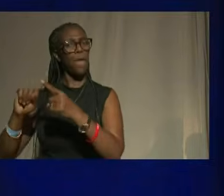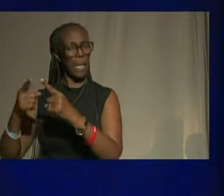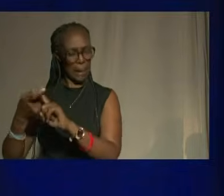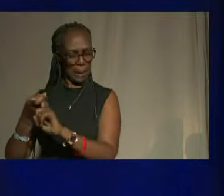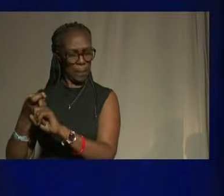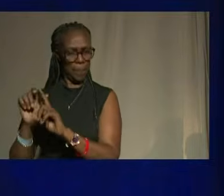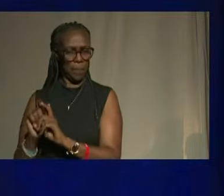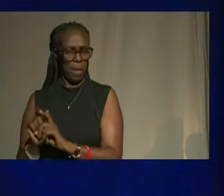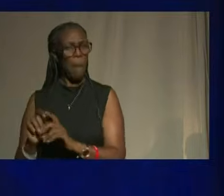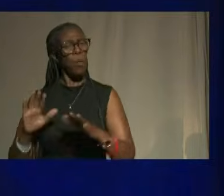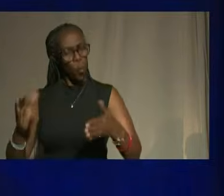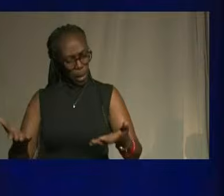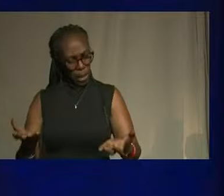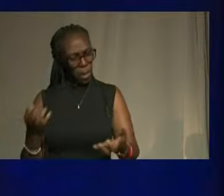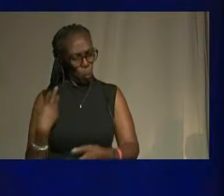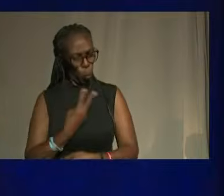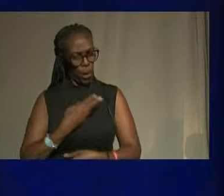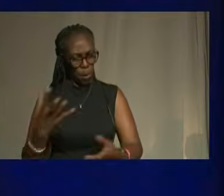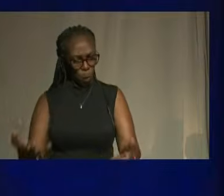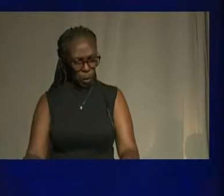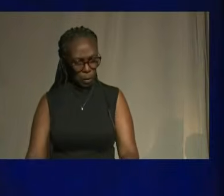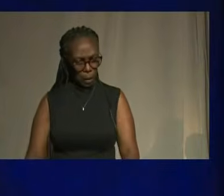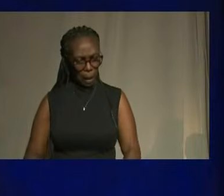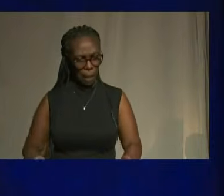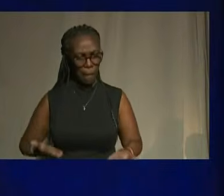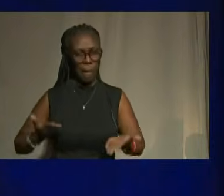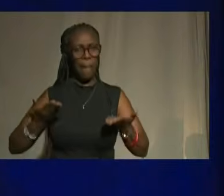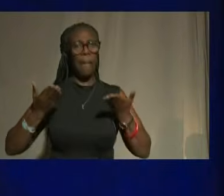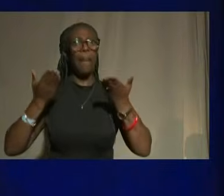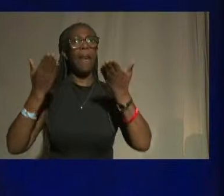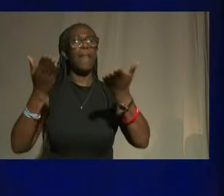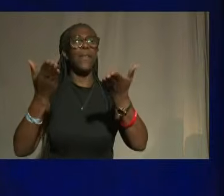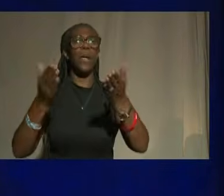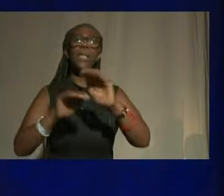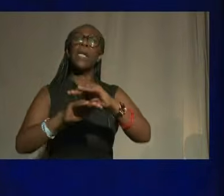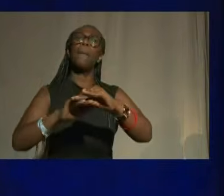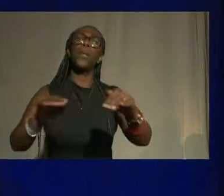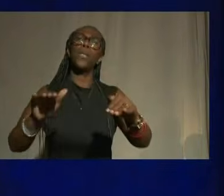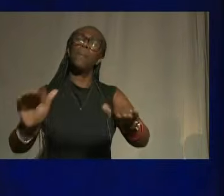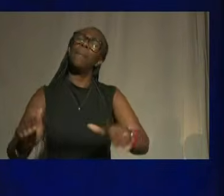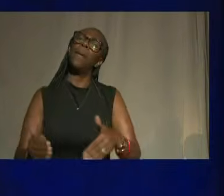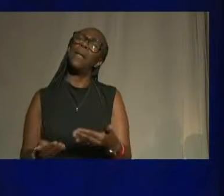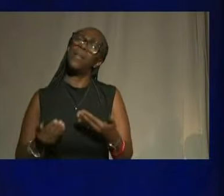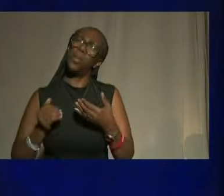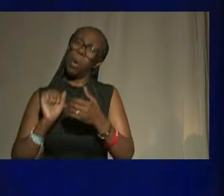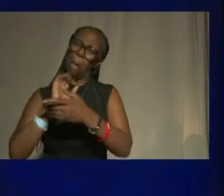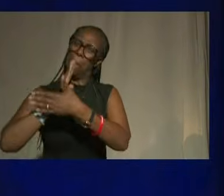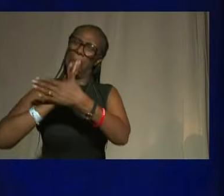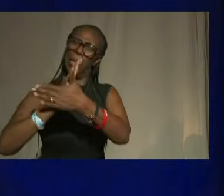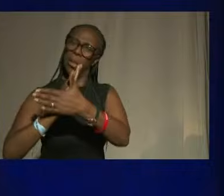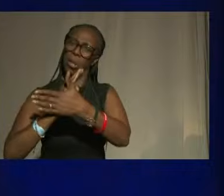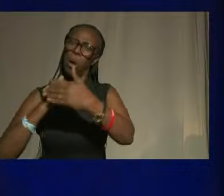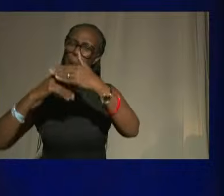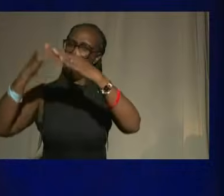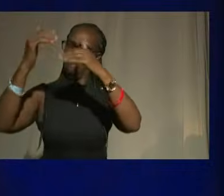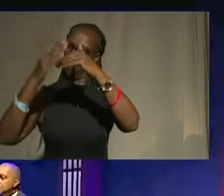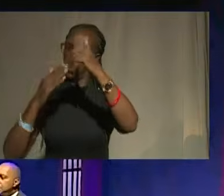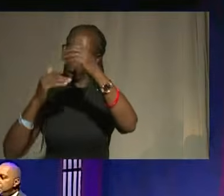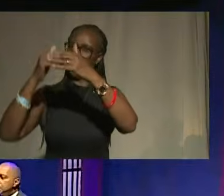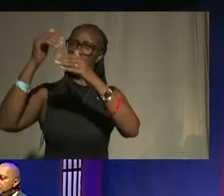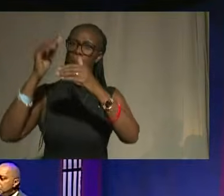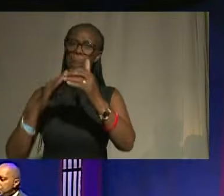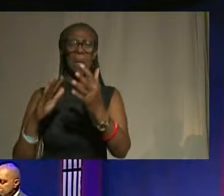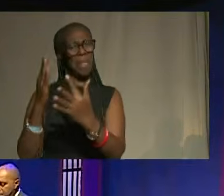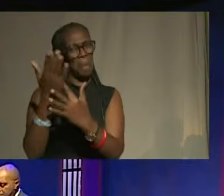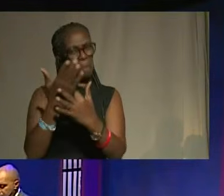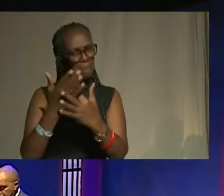want to lift everyone. We want to lift those at the bottom. We want to build out the middle class. We want education to become a